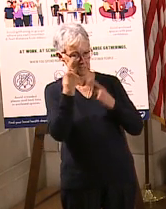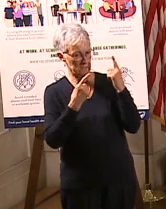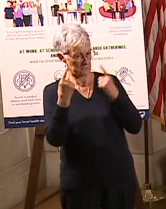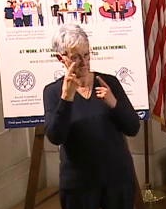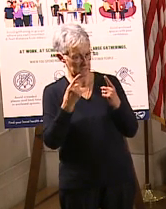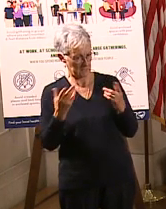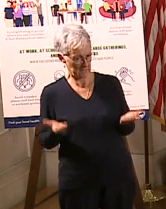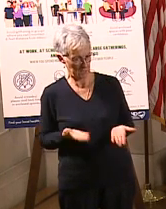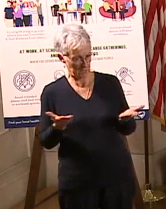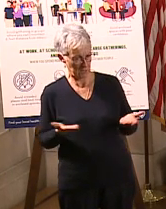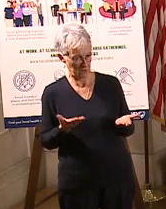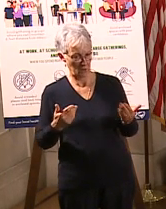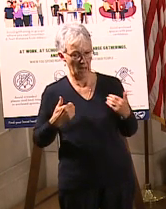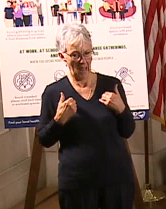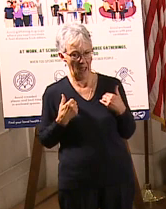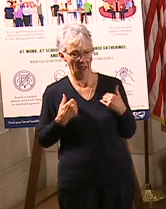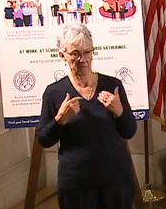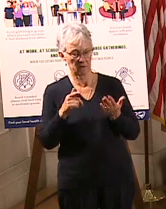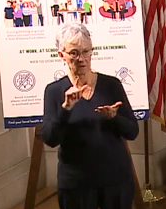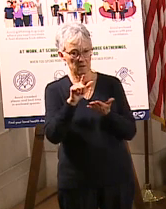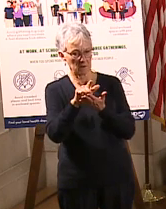gotten passed, it's never